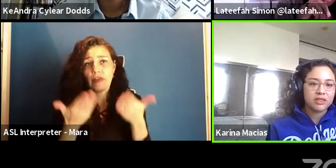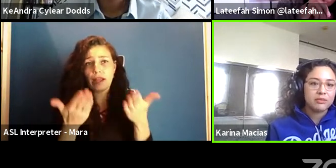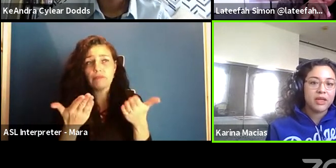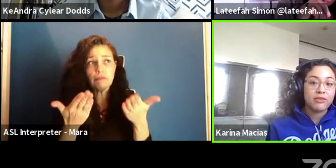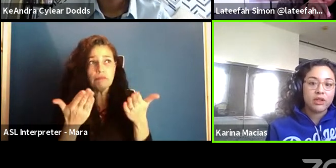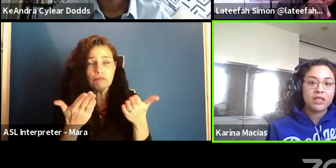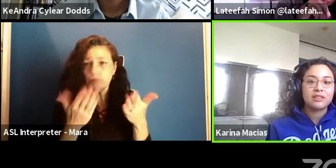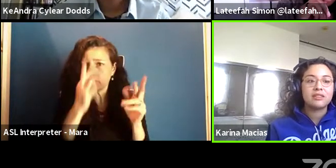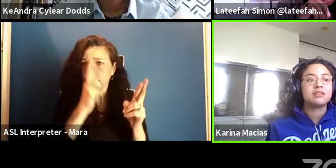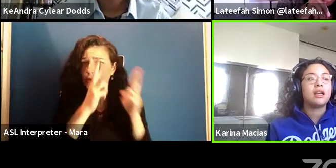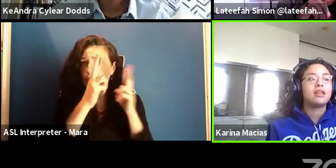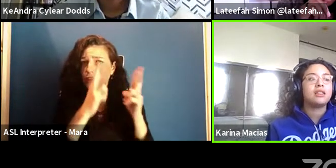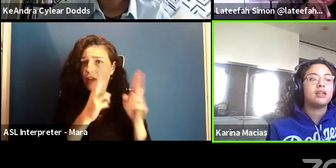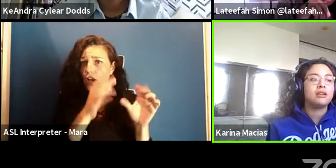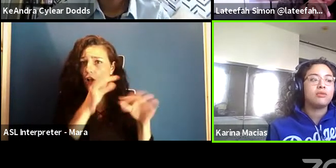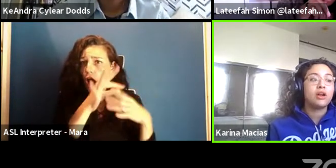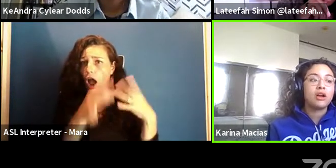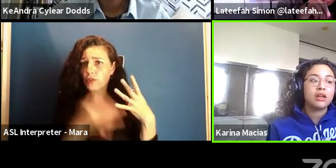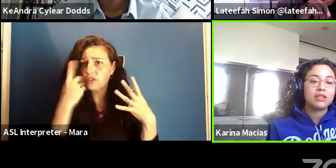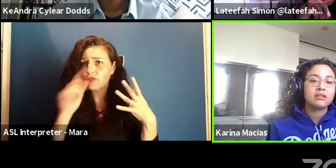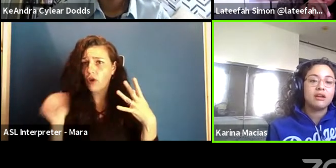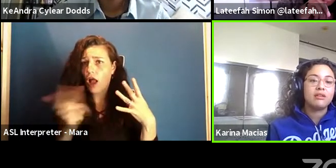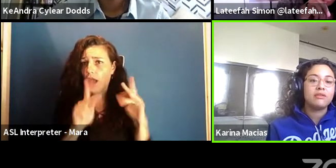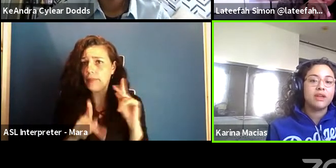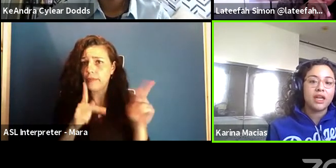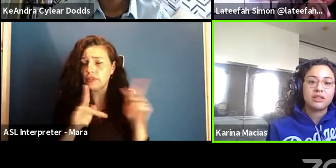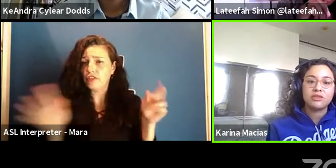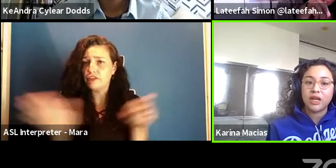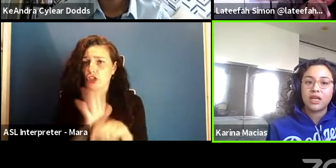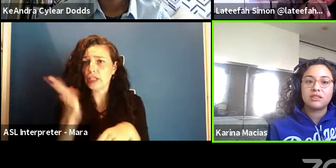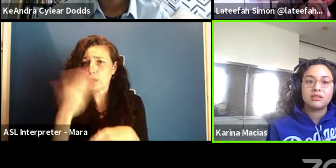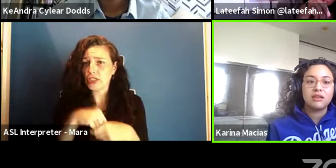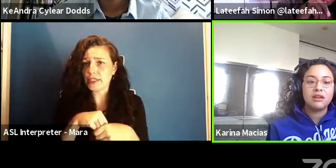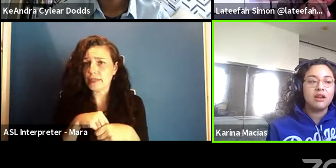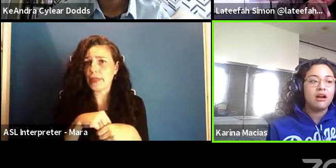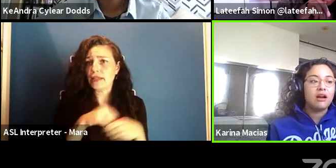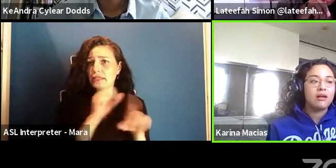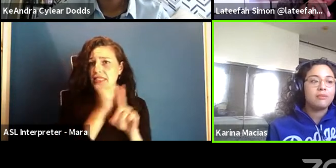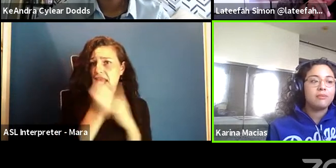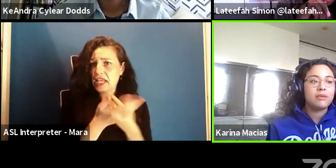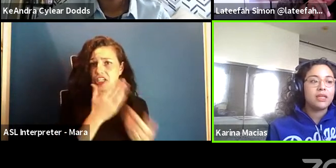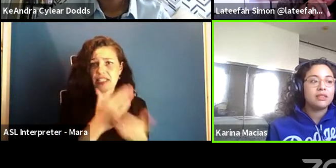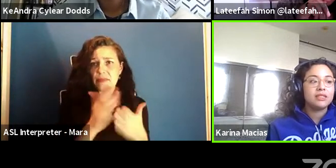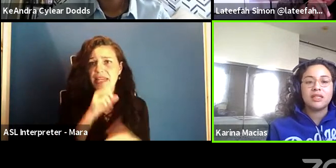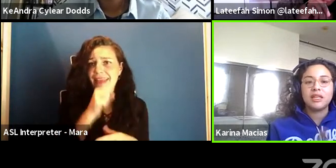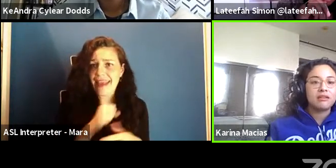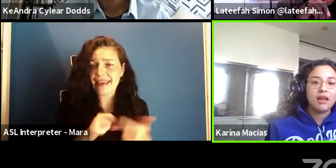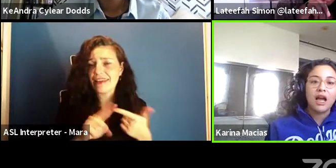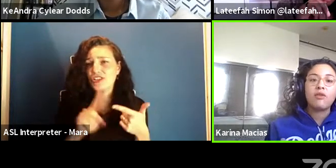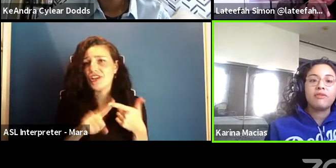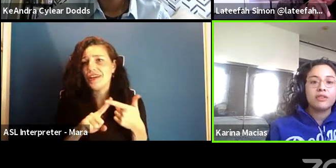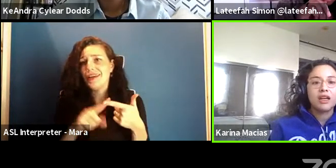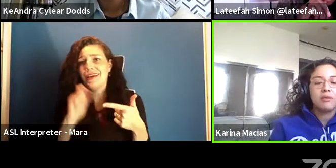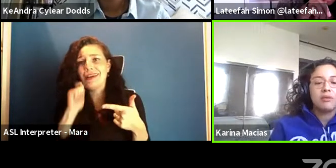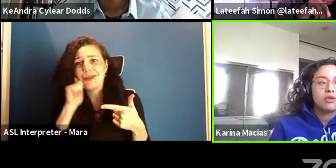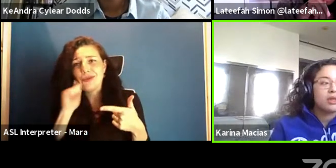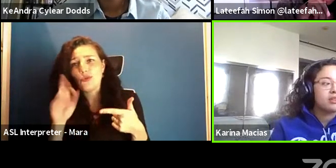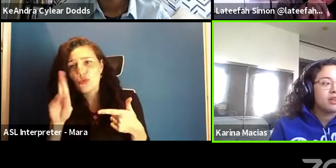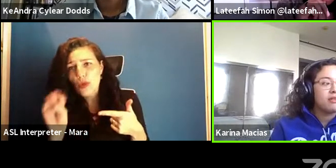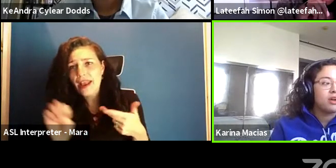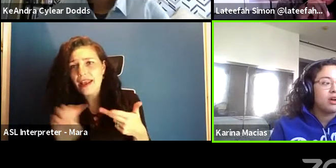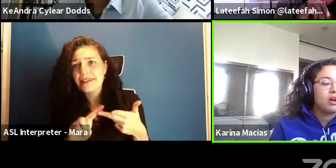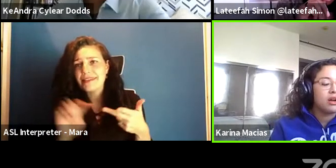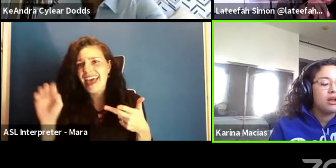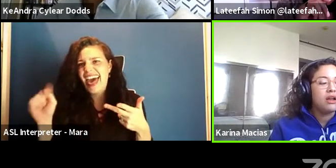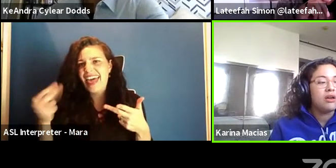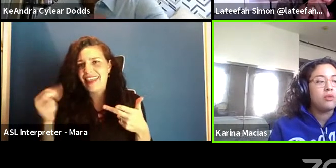to participate fully in society, regardless of age, race, ethnicity, and however they come or whether